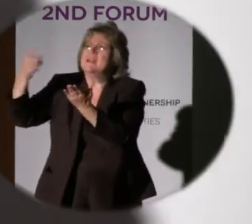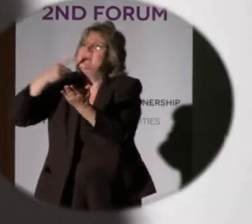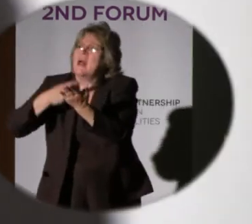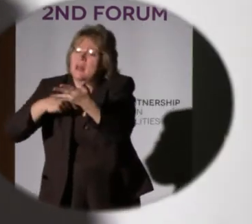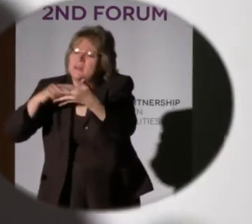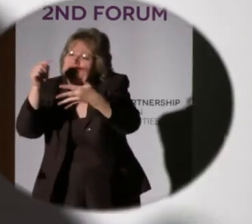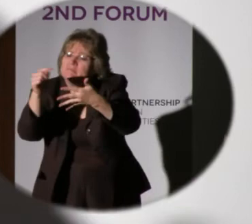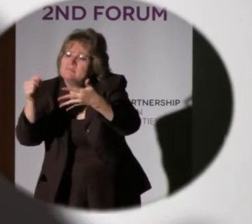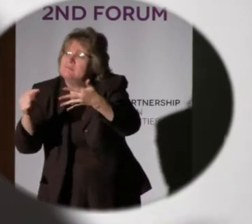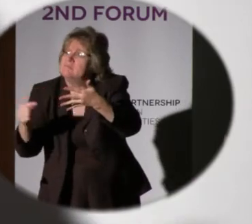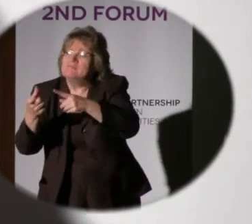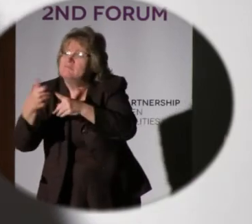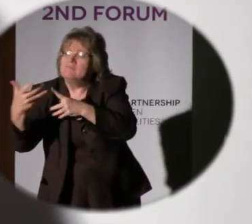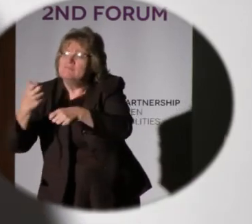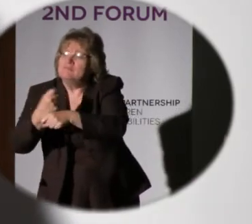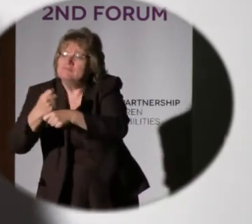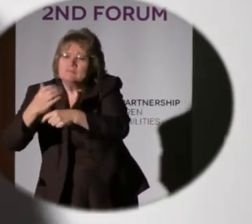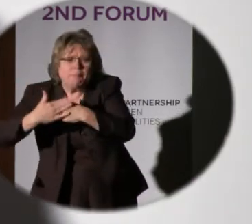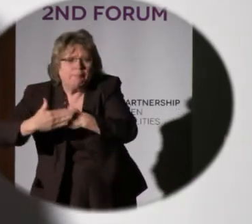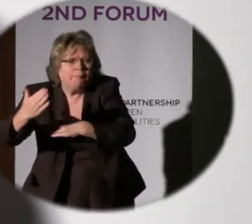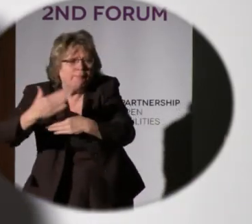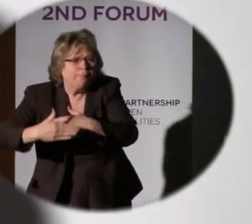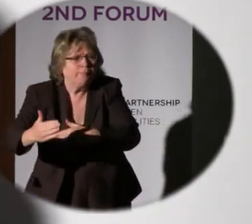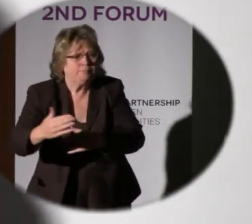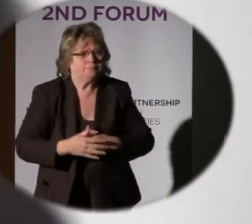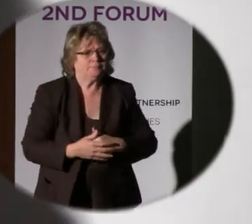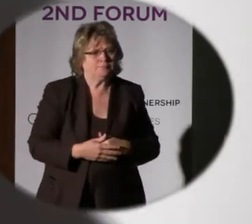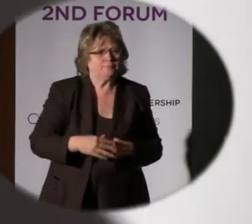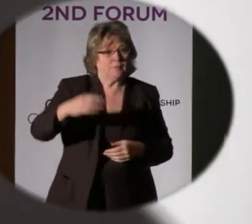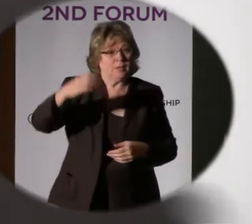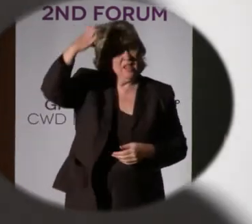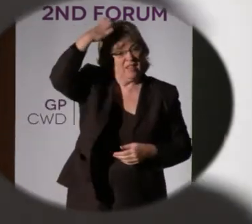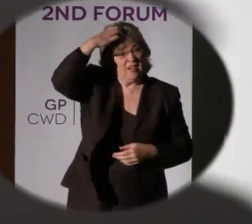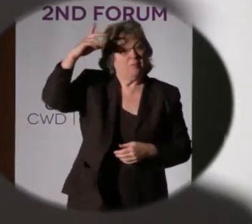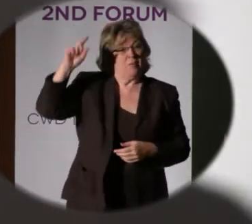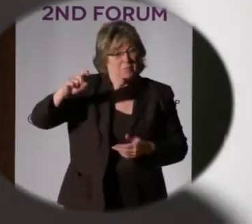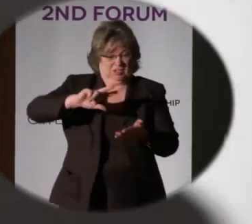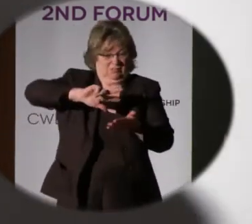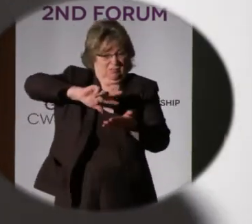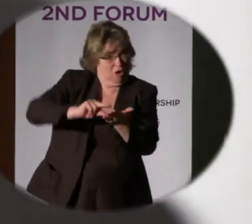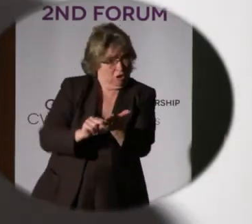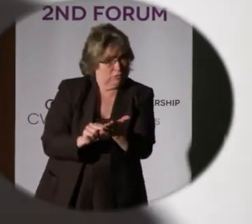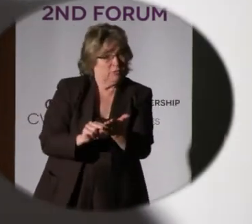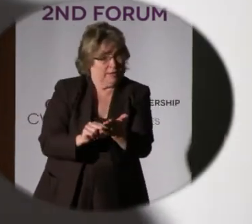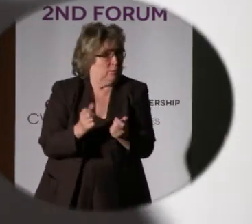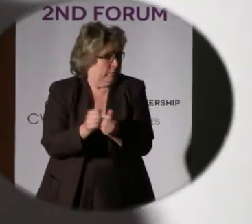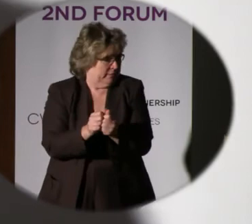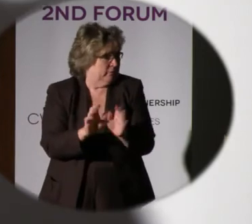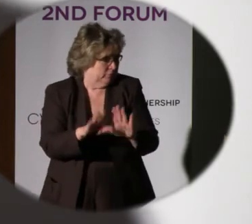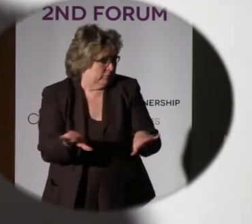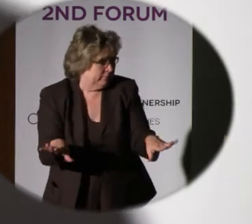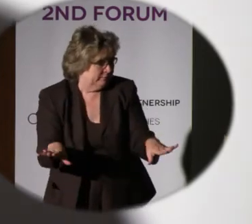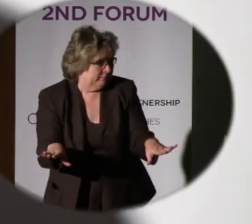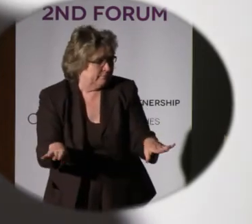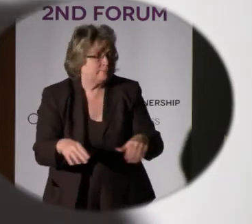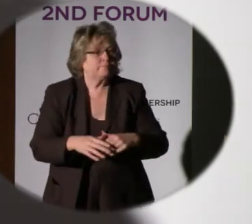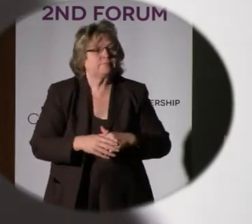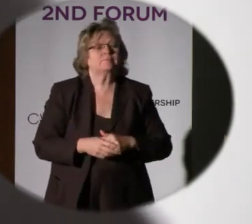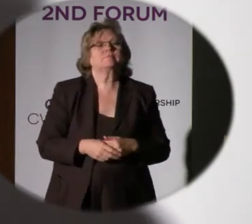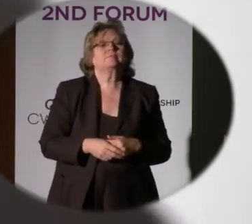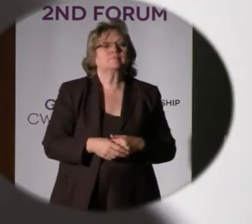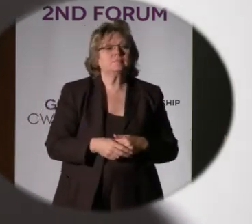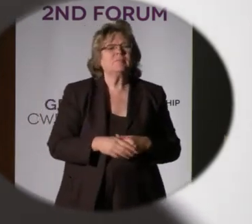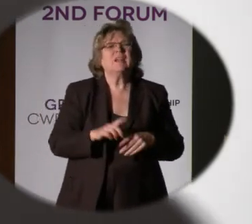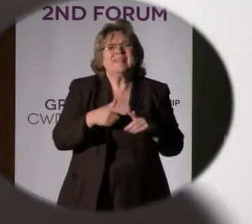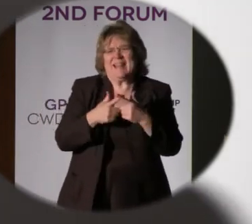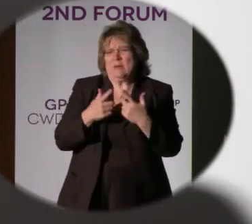contract that each national institution in Rwanda and each public servant is evaluated against.